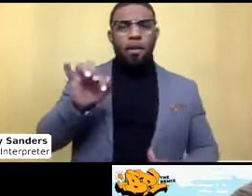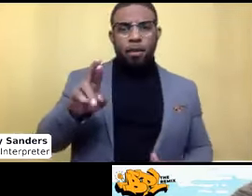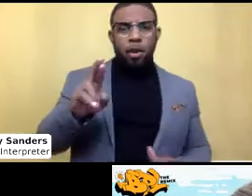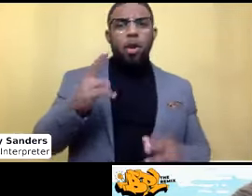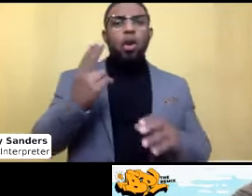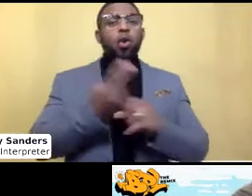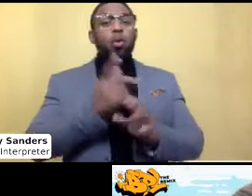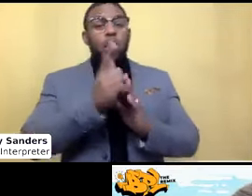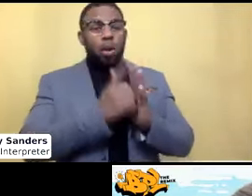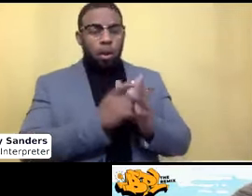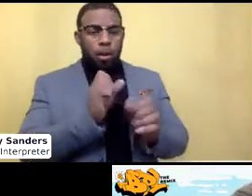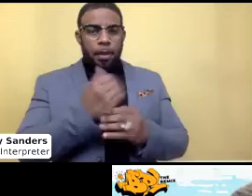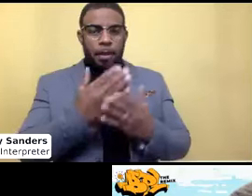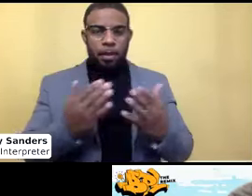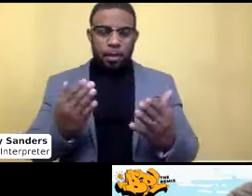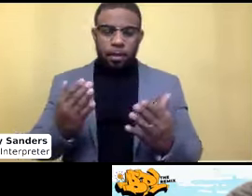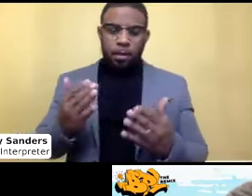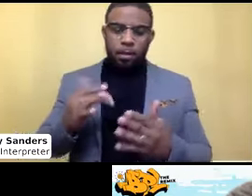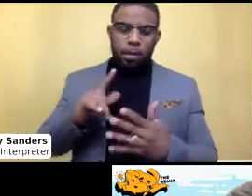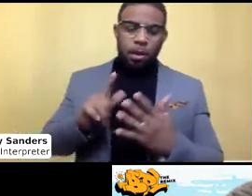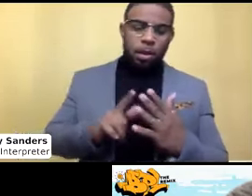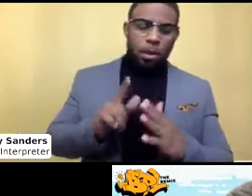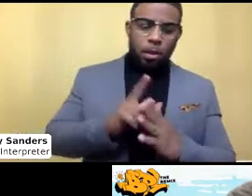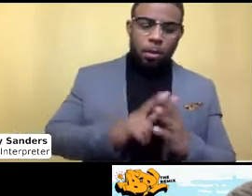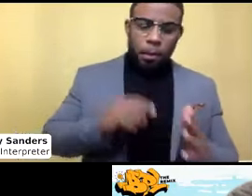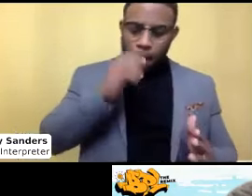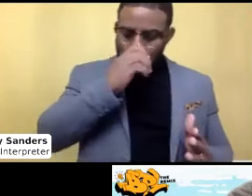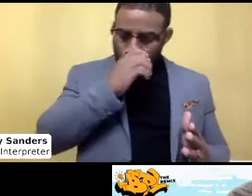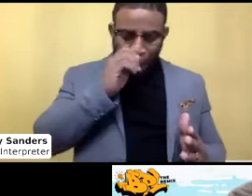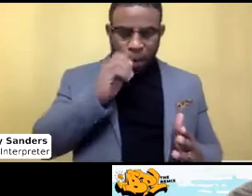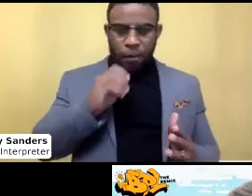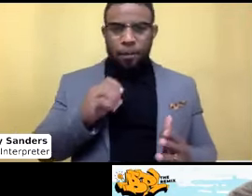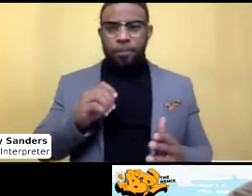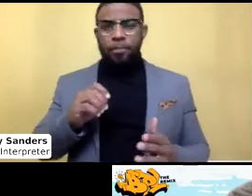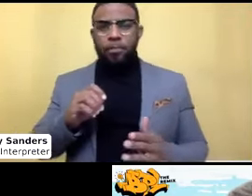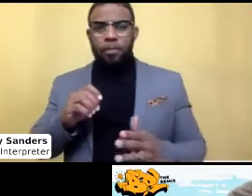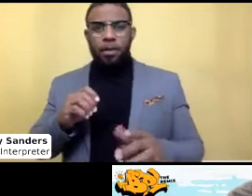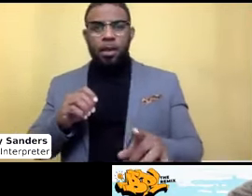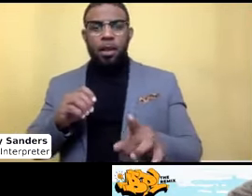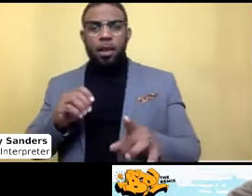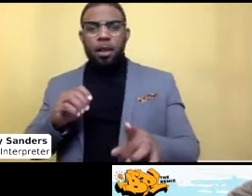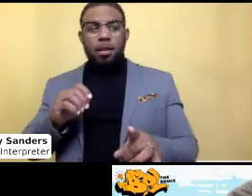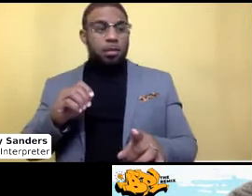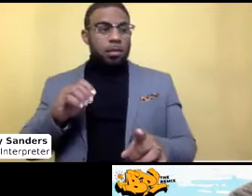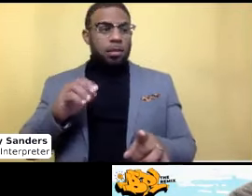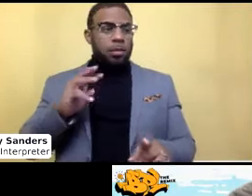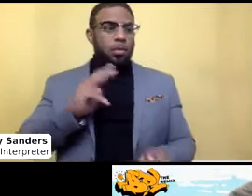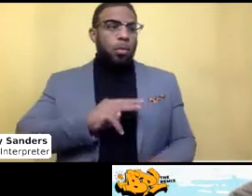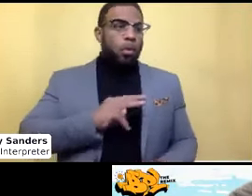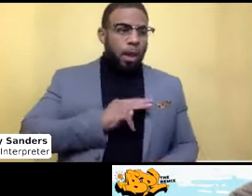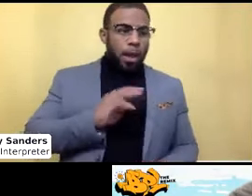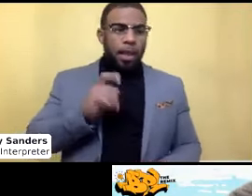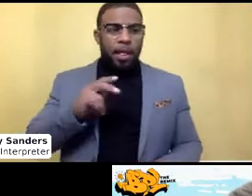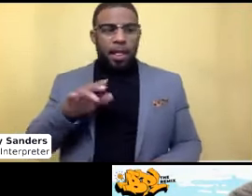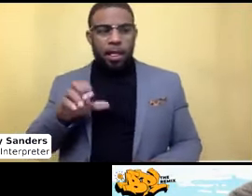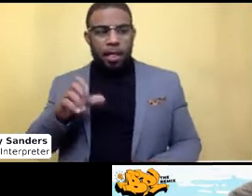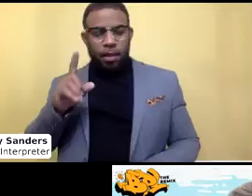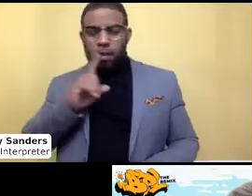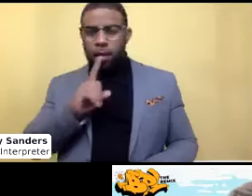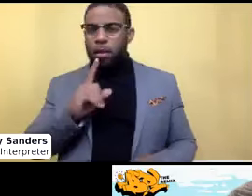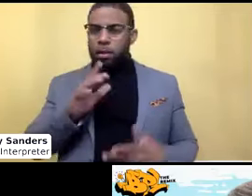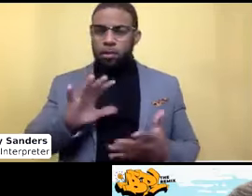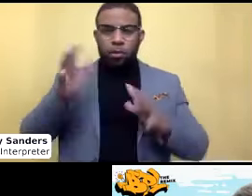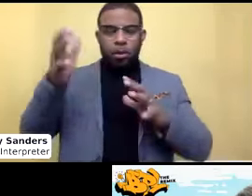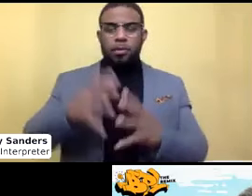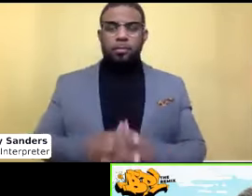using law, making things within the realm of legality, but at the same time, the morality and ethics of it are